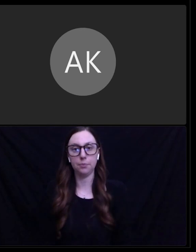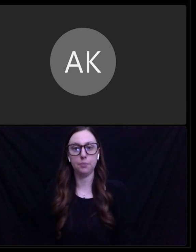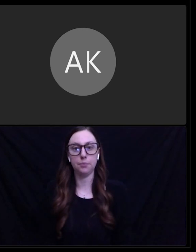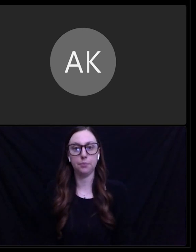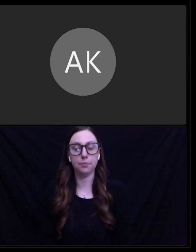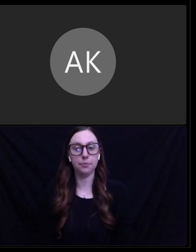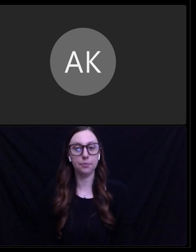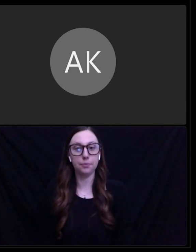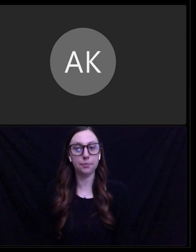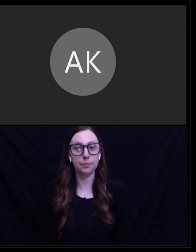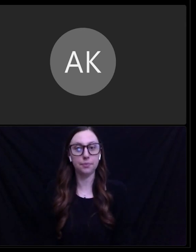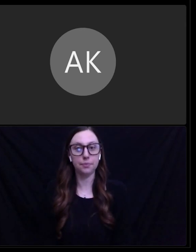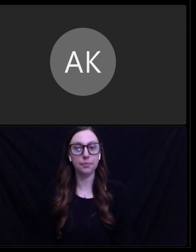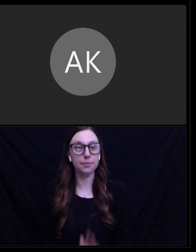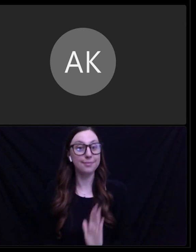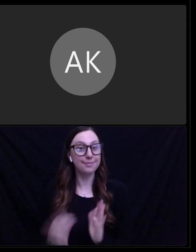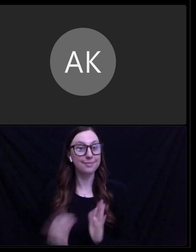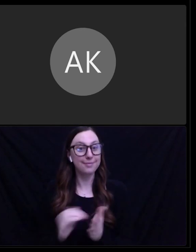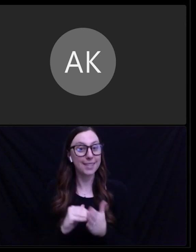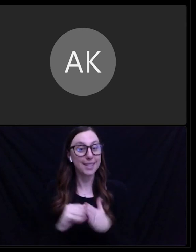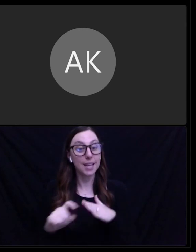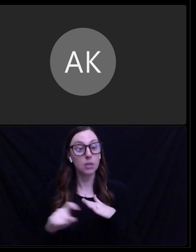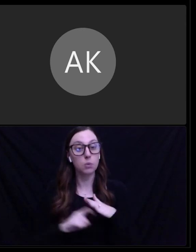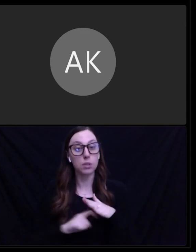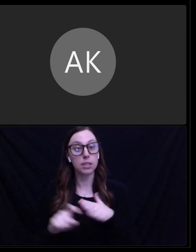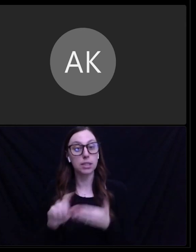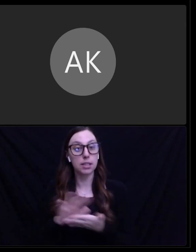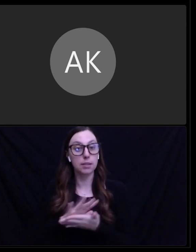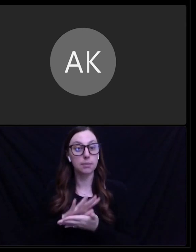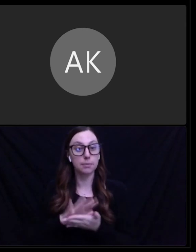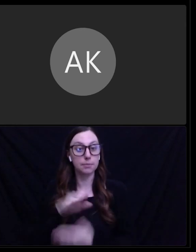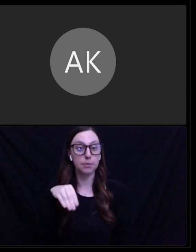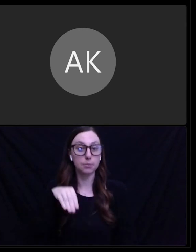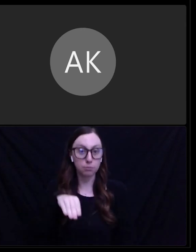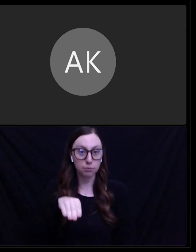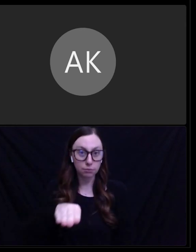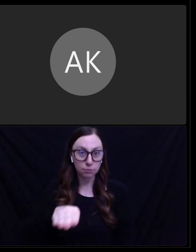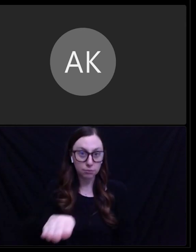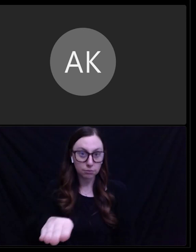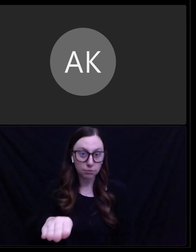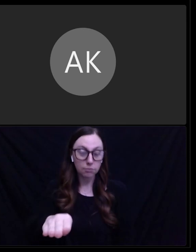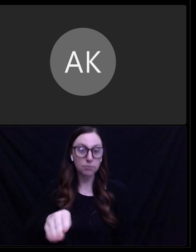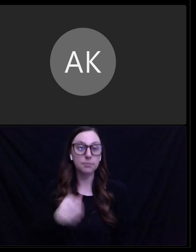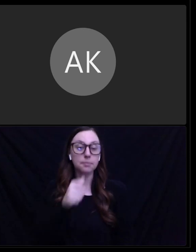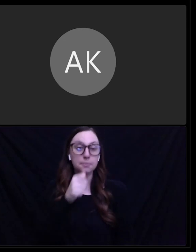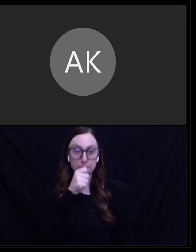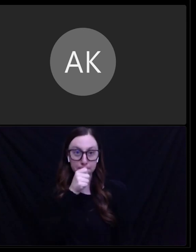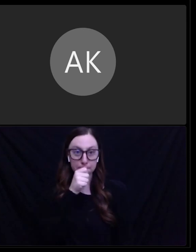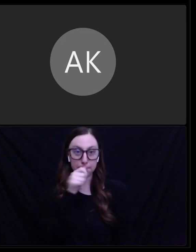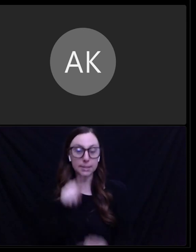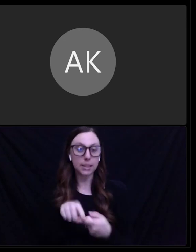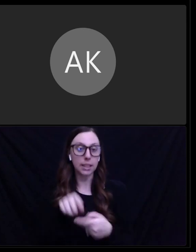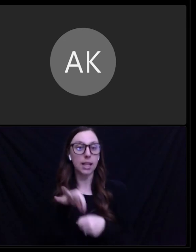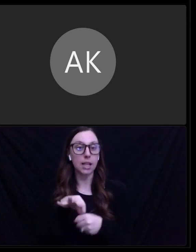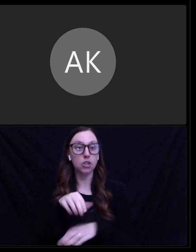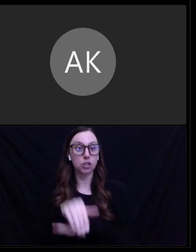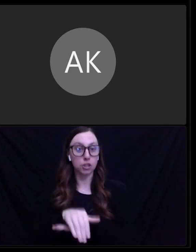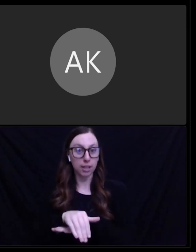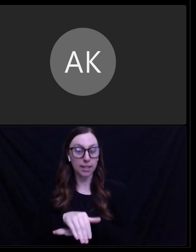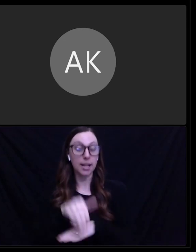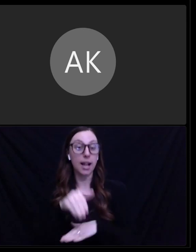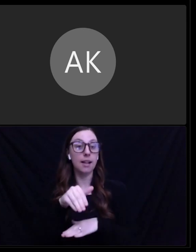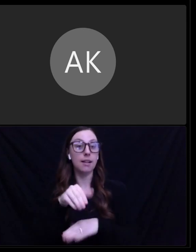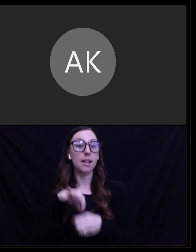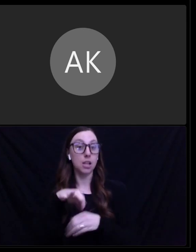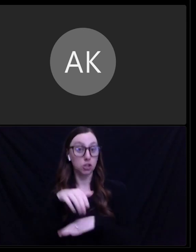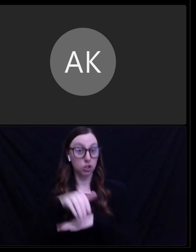Again, scan your absentees through. It's suppressed until election night. And then on election night, I take my results, take